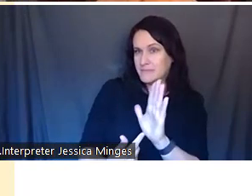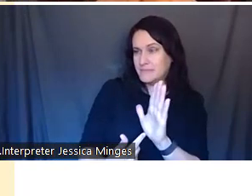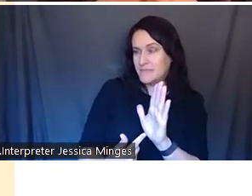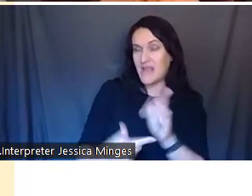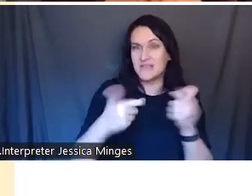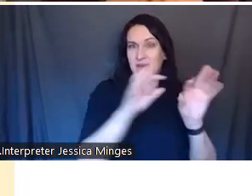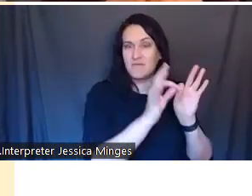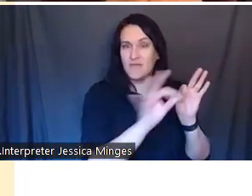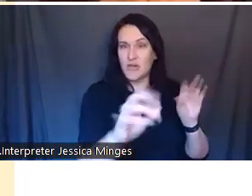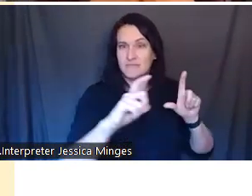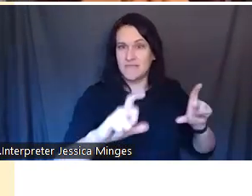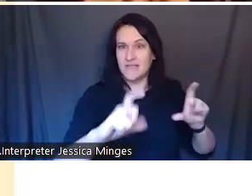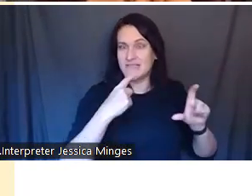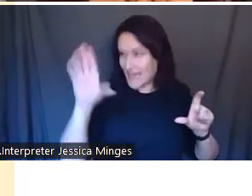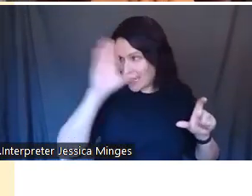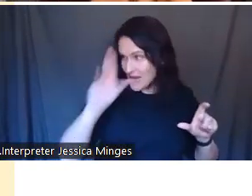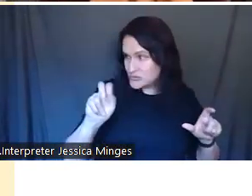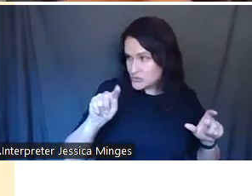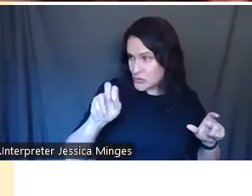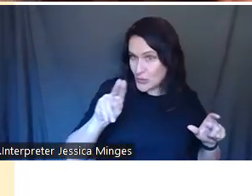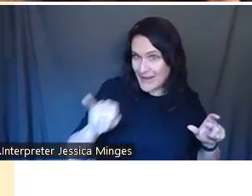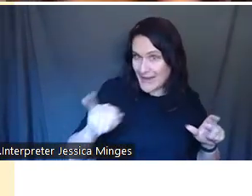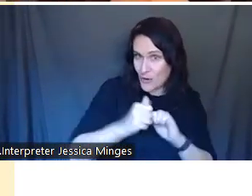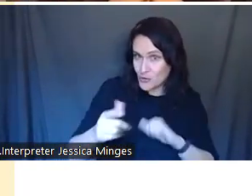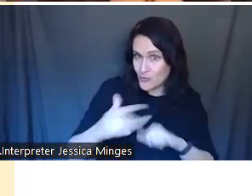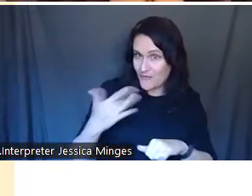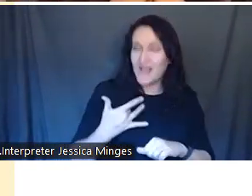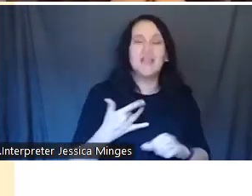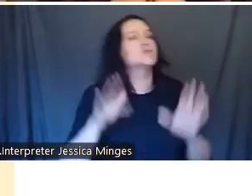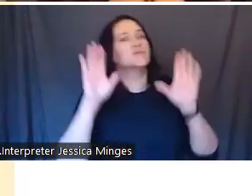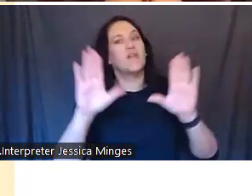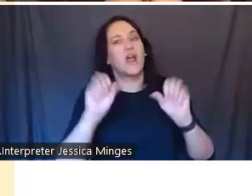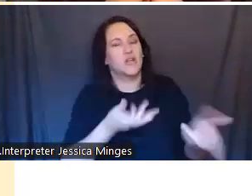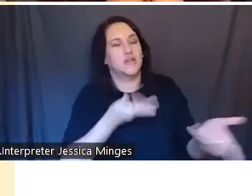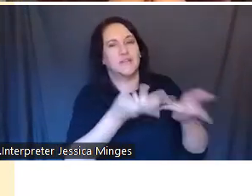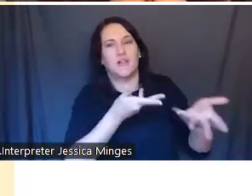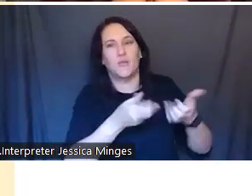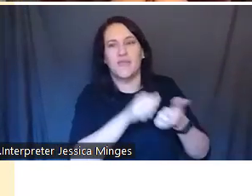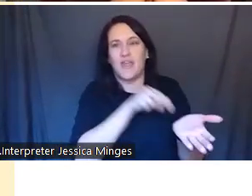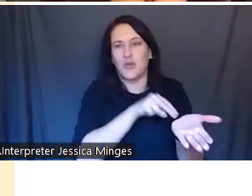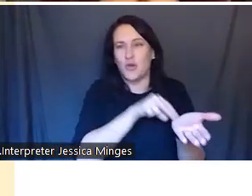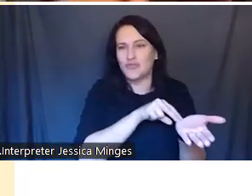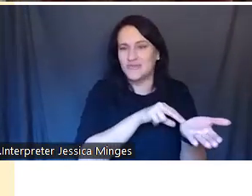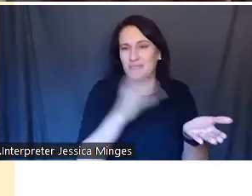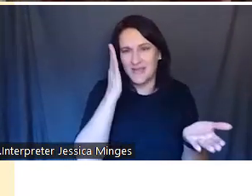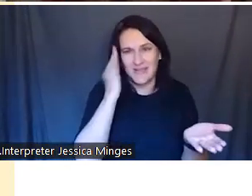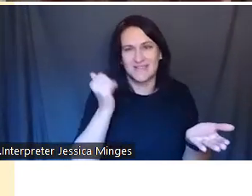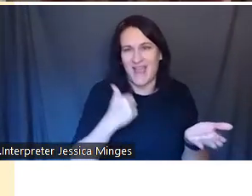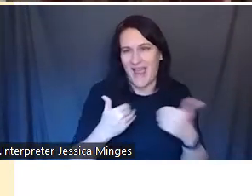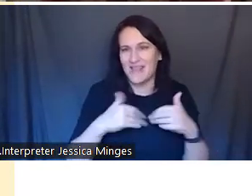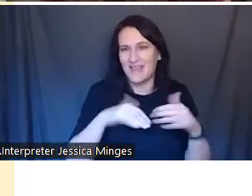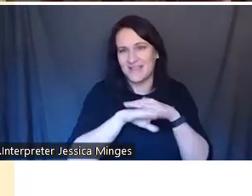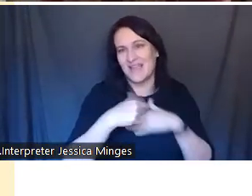fonts, it said, "Hi, Tony, how are you feeling?" And it was so wonderful because I could have a whole conversation with the nurse because I had the access that I